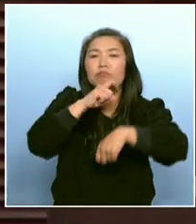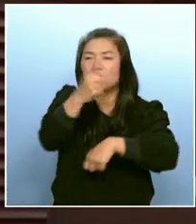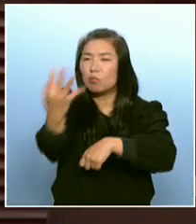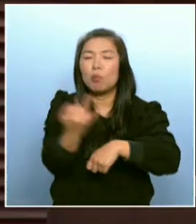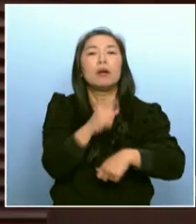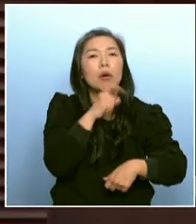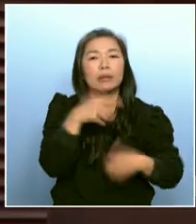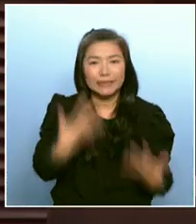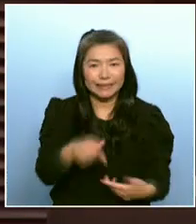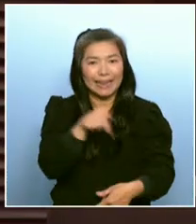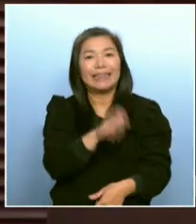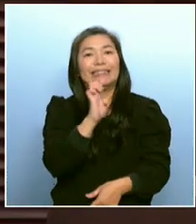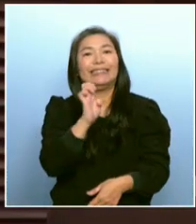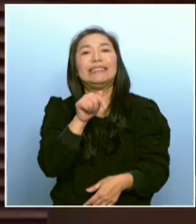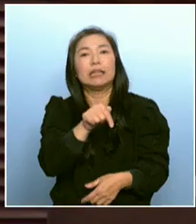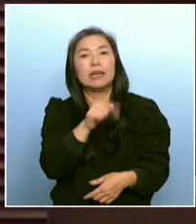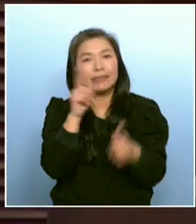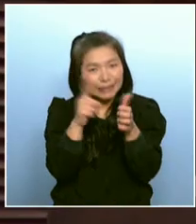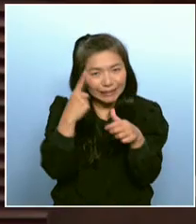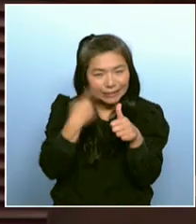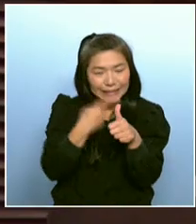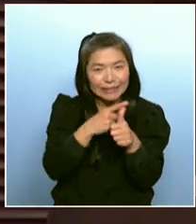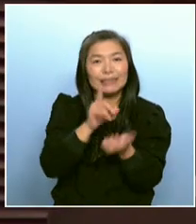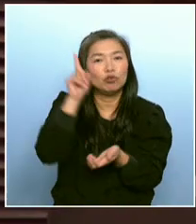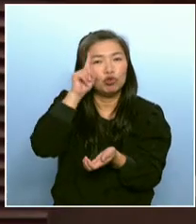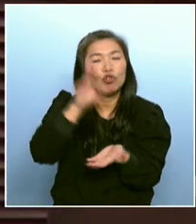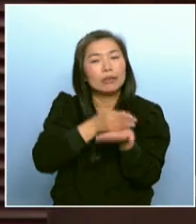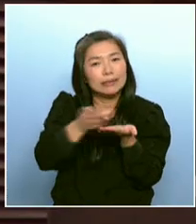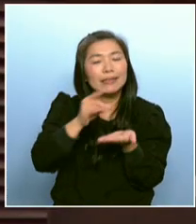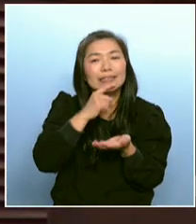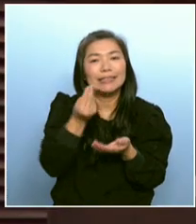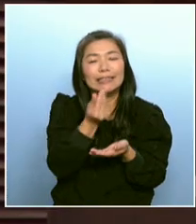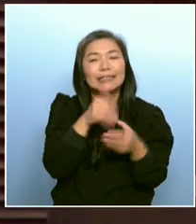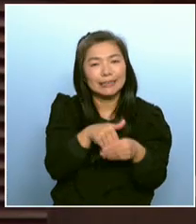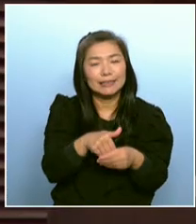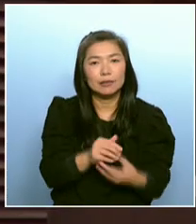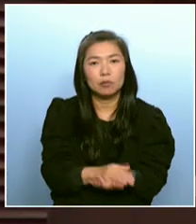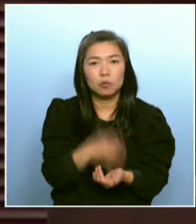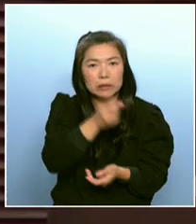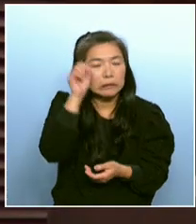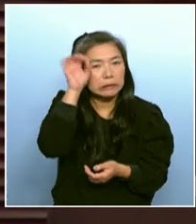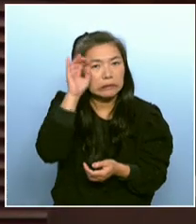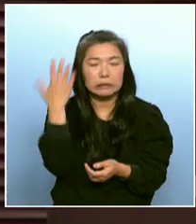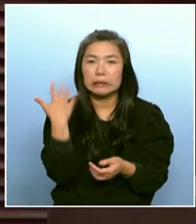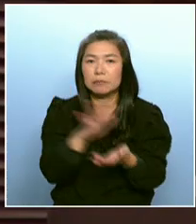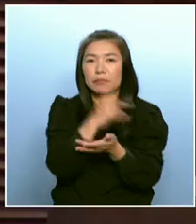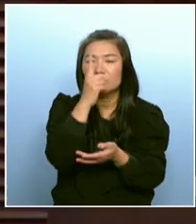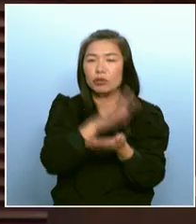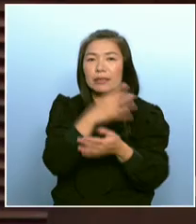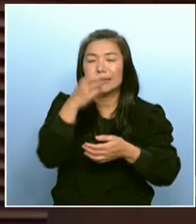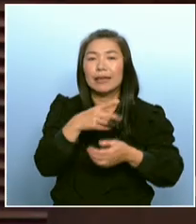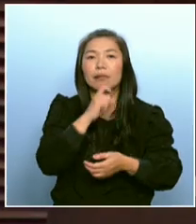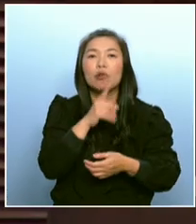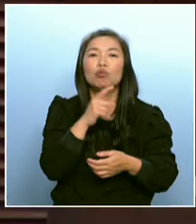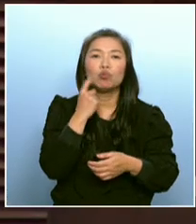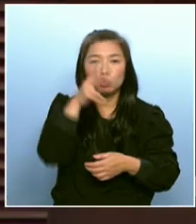daycare center for the elderly, a neighborhood elderly center, and child care center. These are not the only welfare